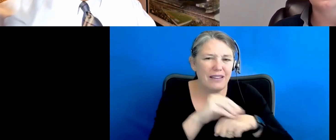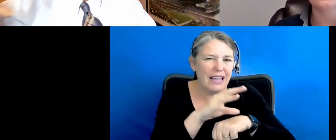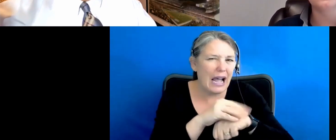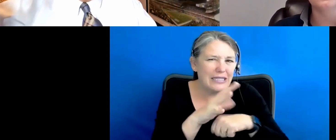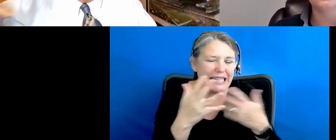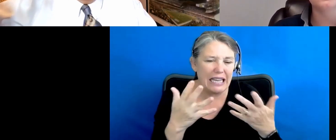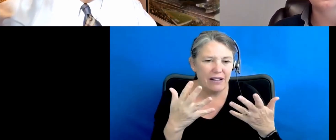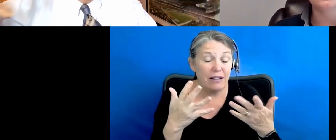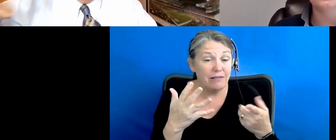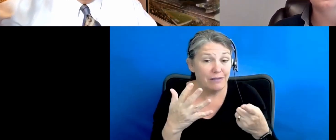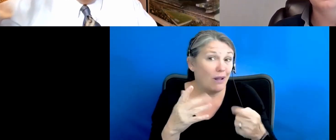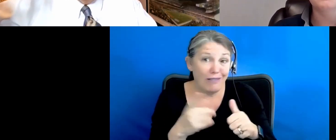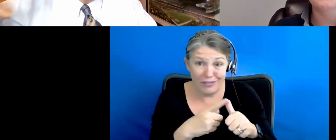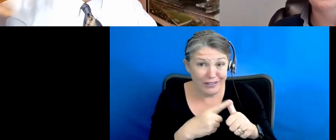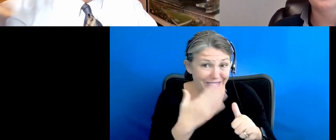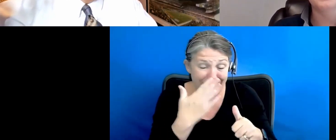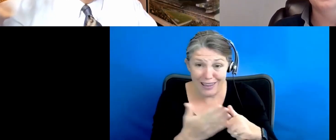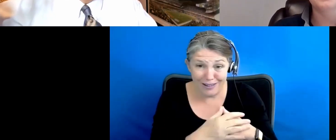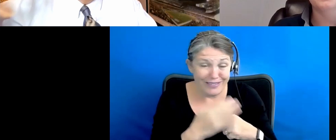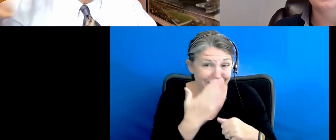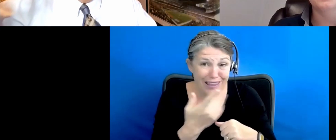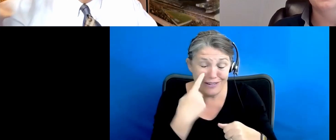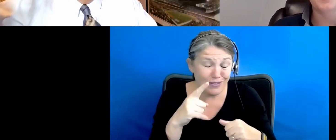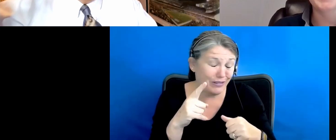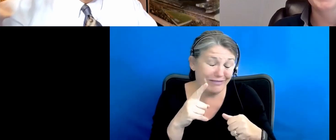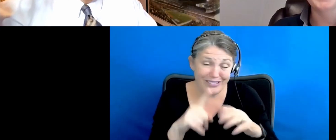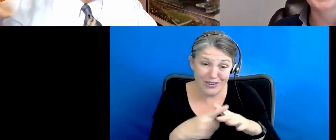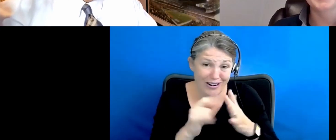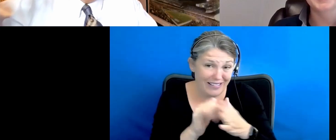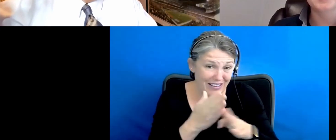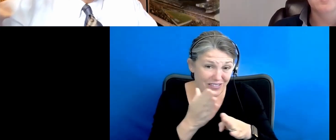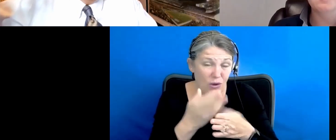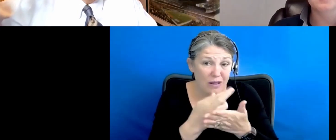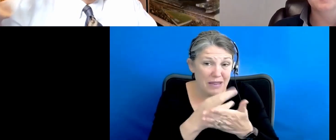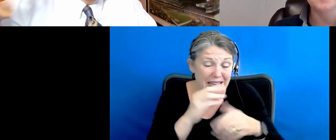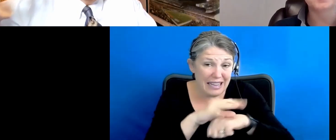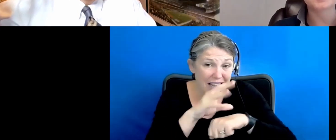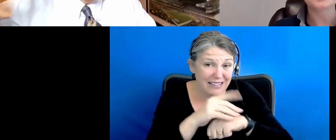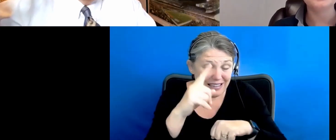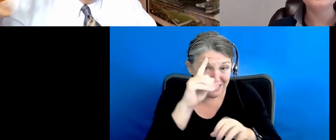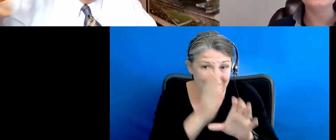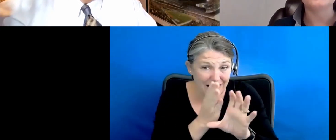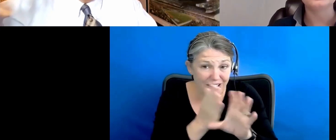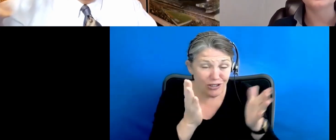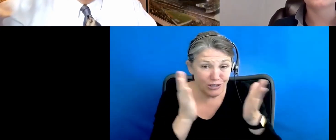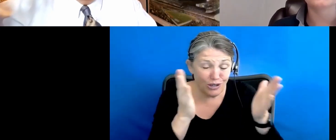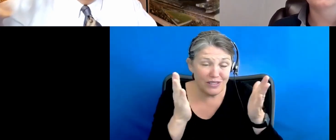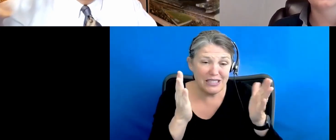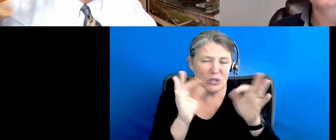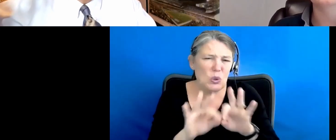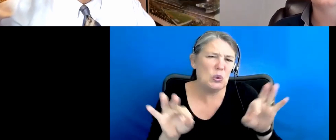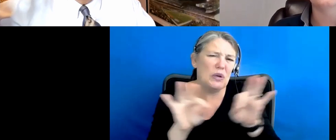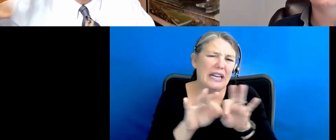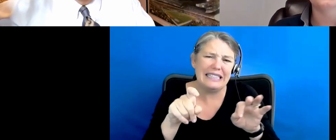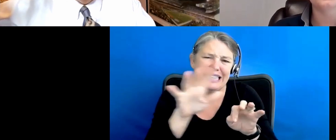So foremost, thank you. Thank you for entering the field. Rehabilitation counseling and psychological services are critically needed